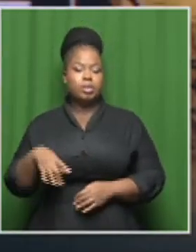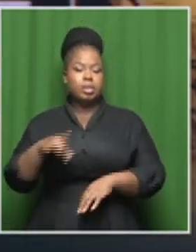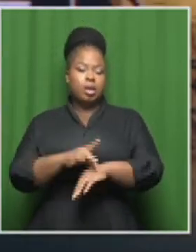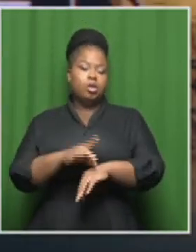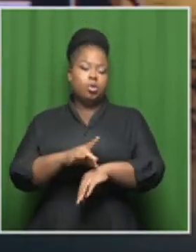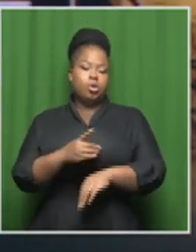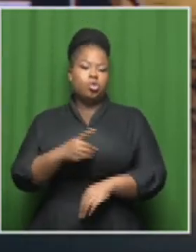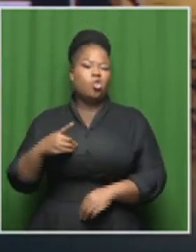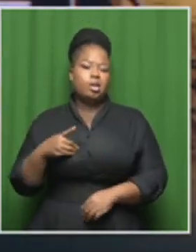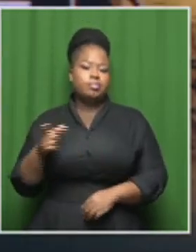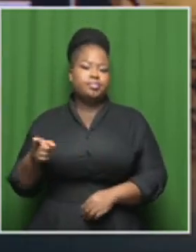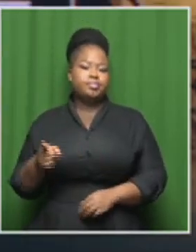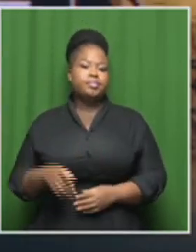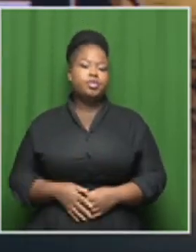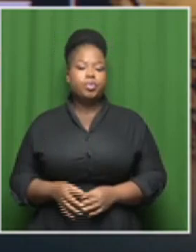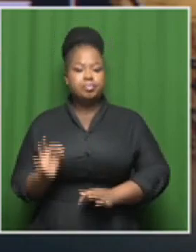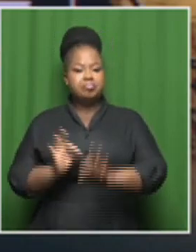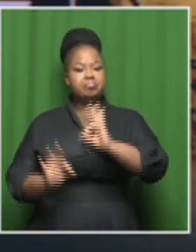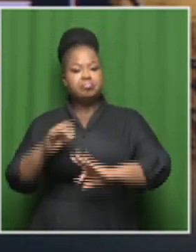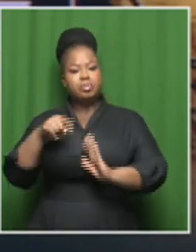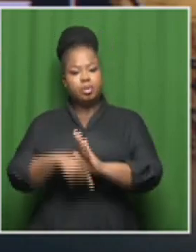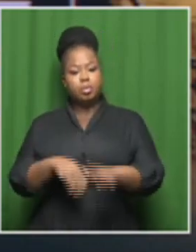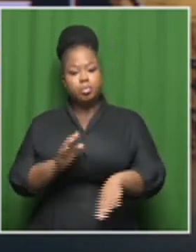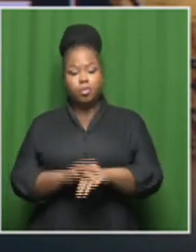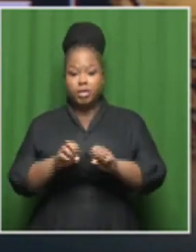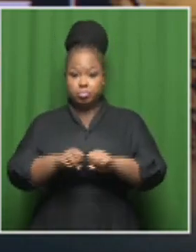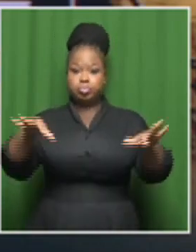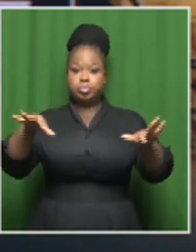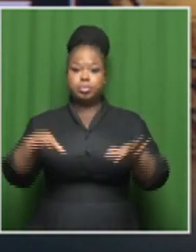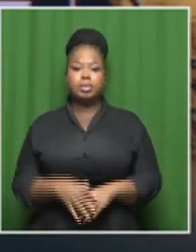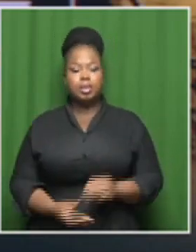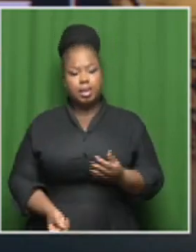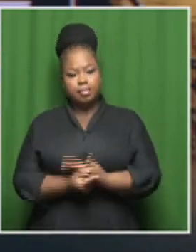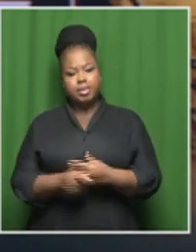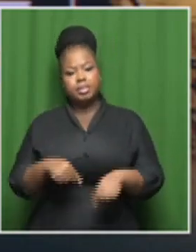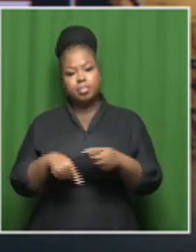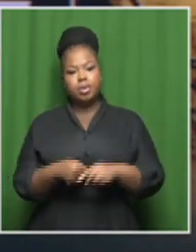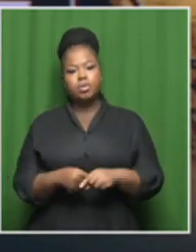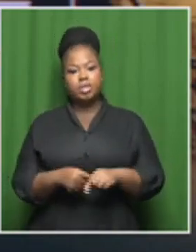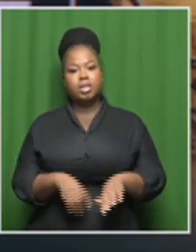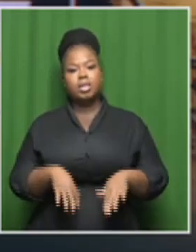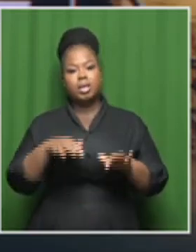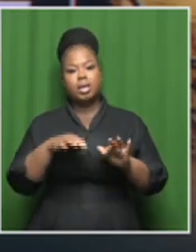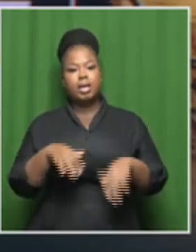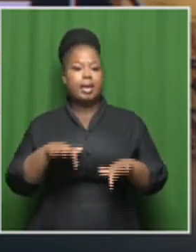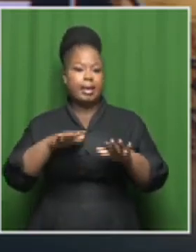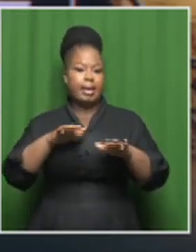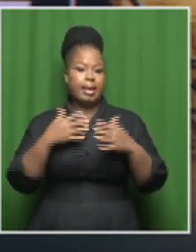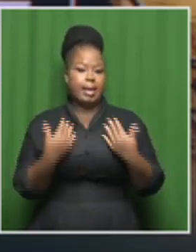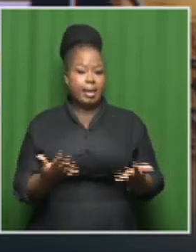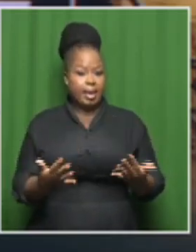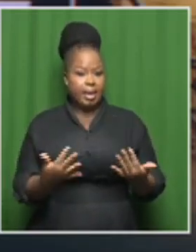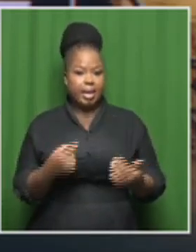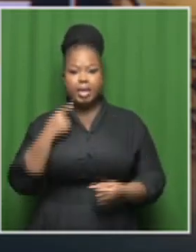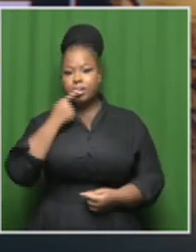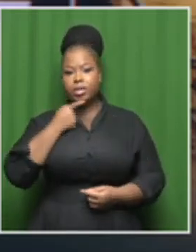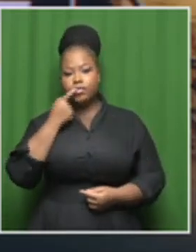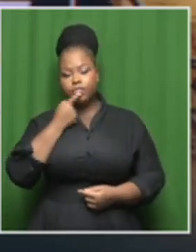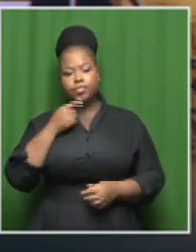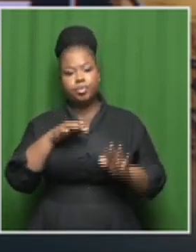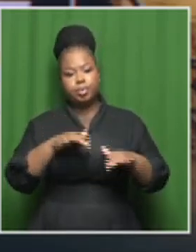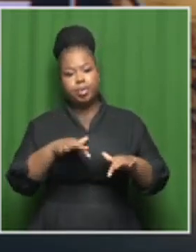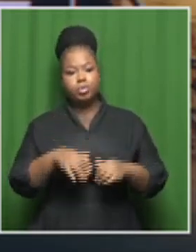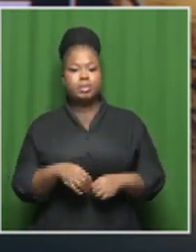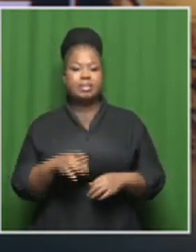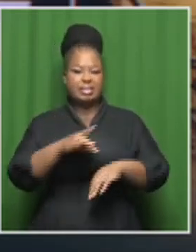chatting about the outbreak, the response from the outbreak response unit, of course, what the update is regarding hand, foot and mouth